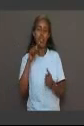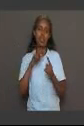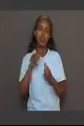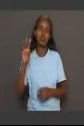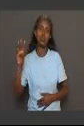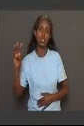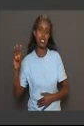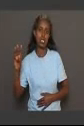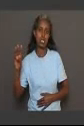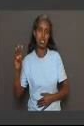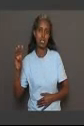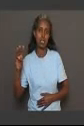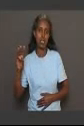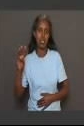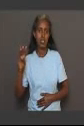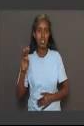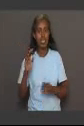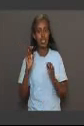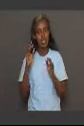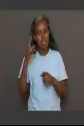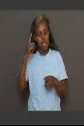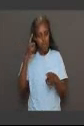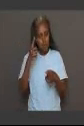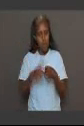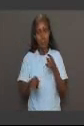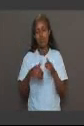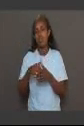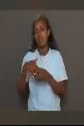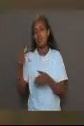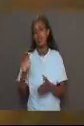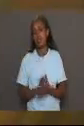6 would be an impossible outcome.